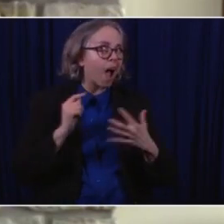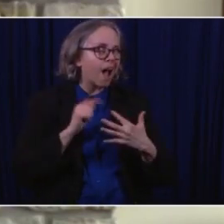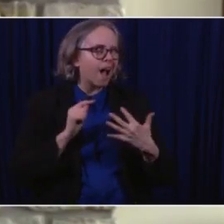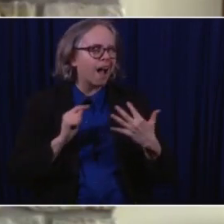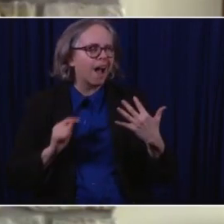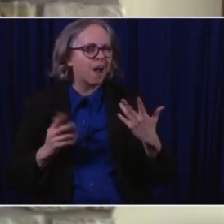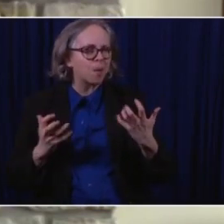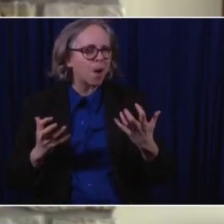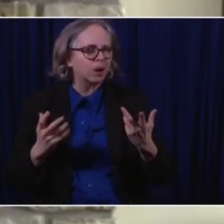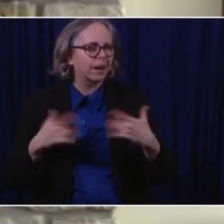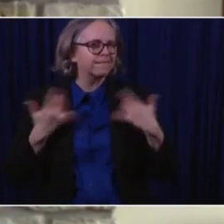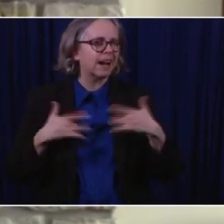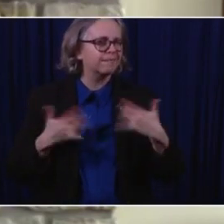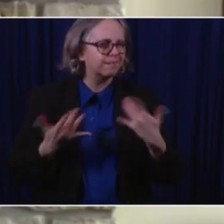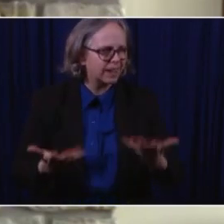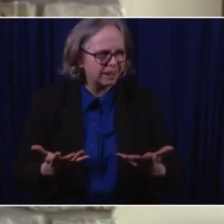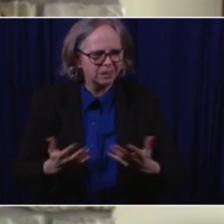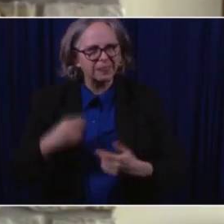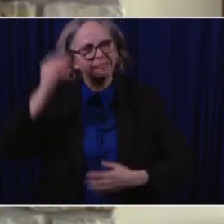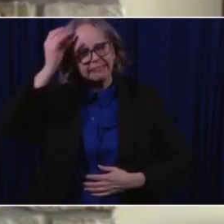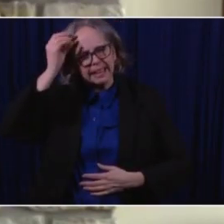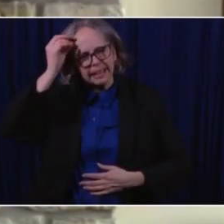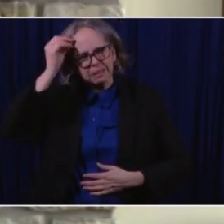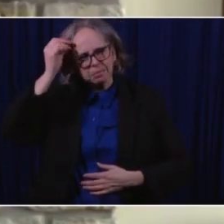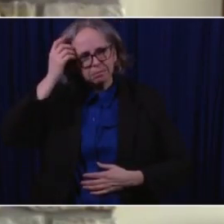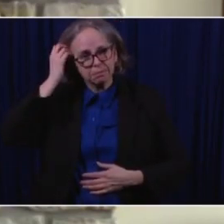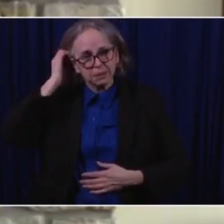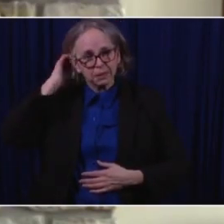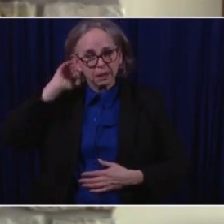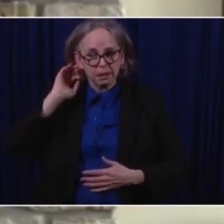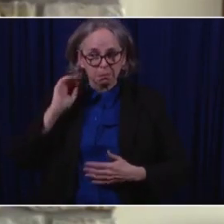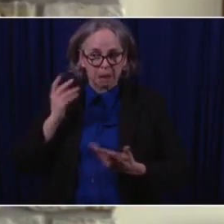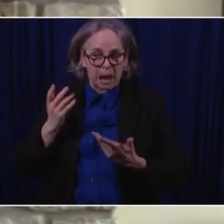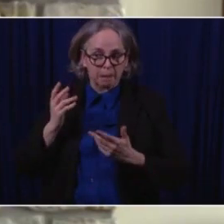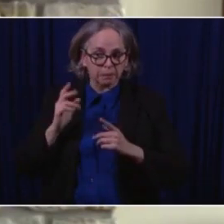I think the mask is going to be able to allow us to do a lot of these things.